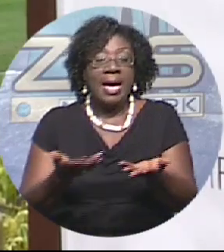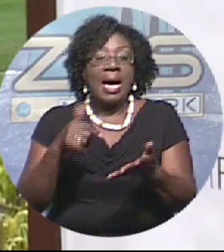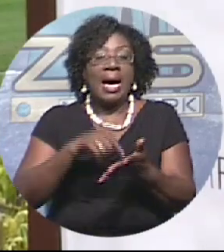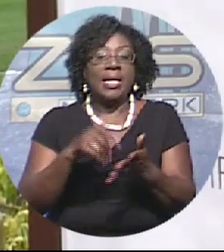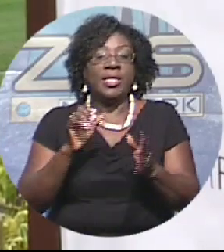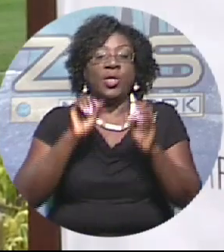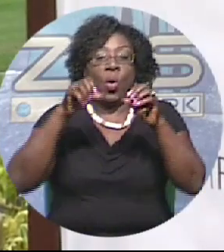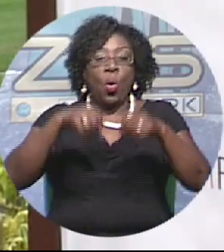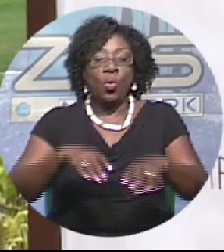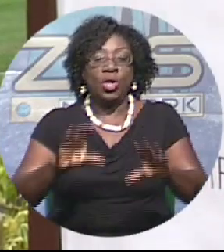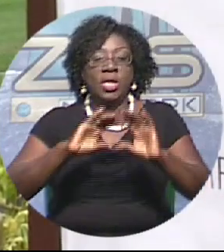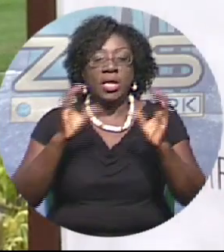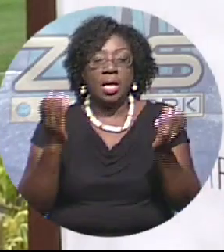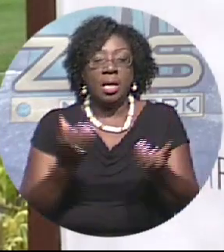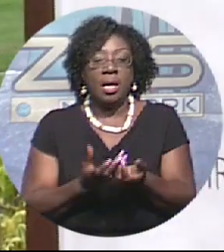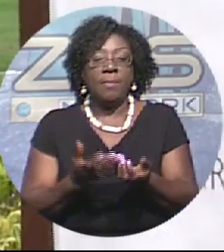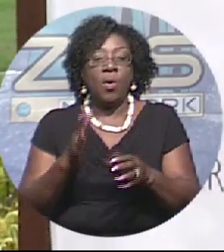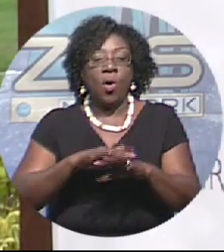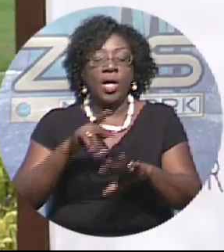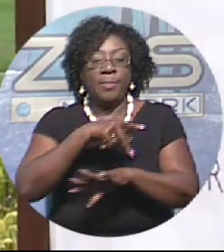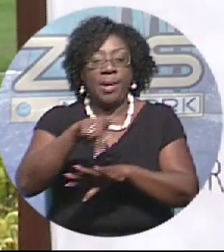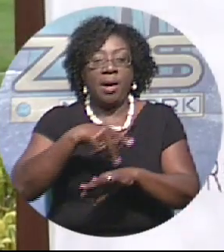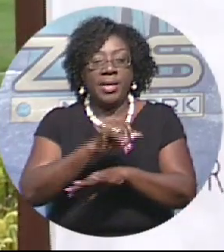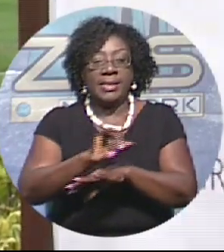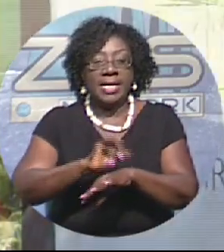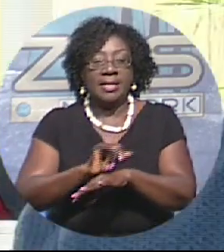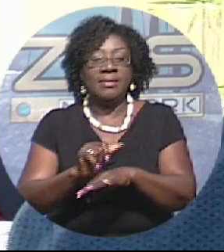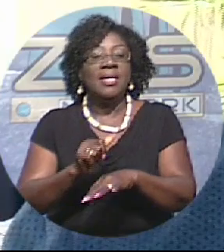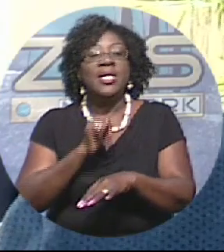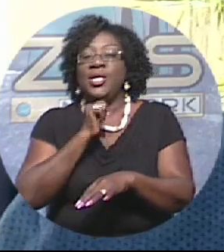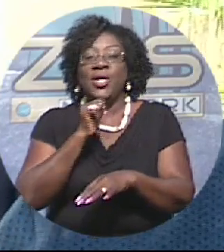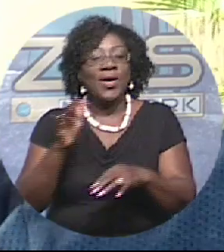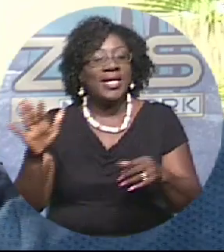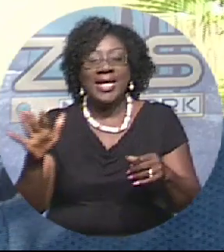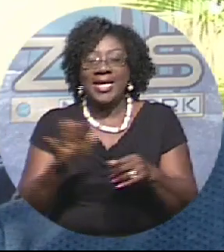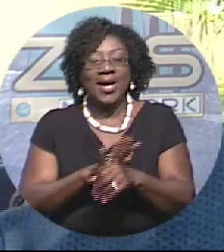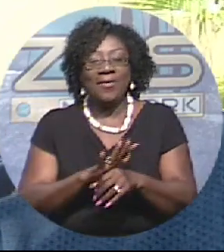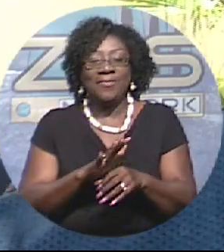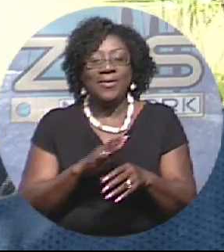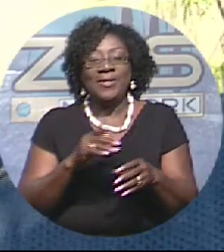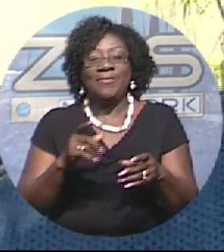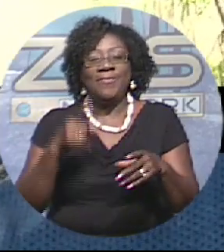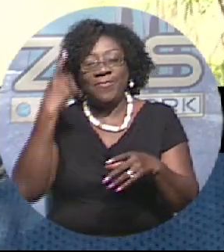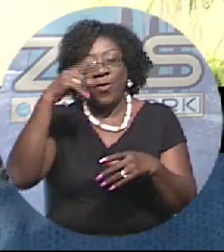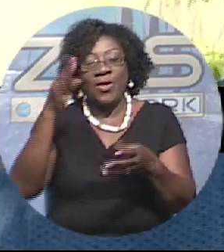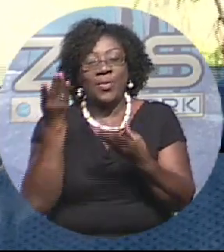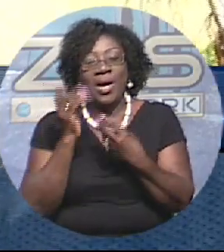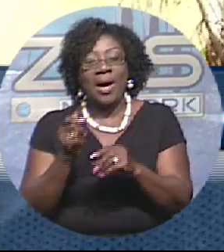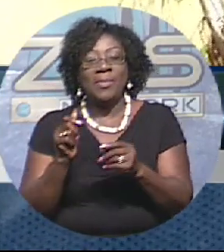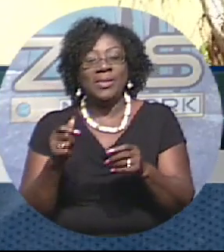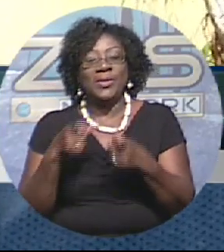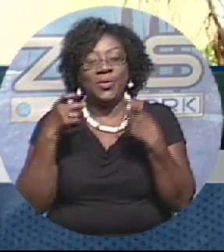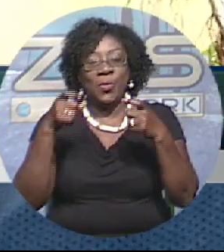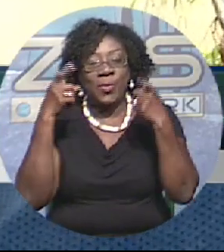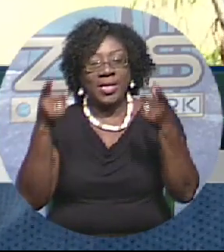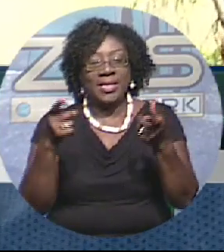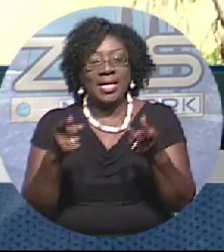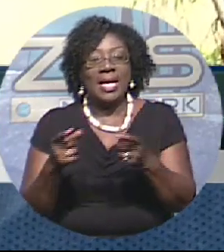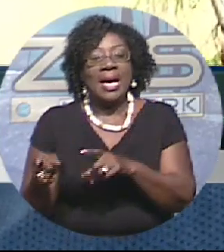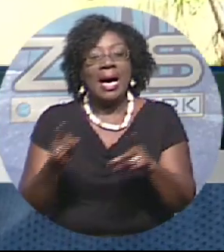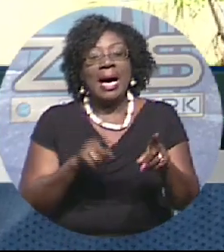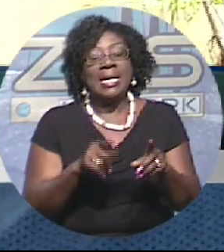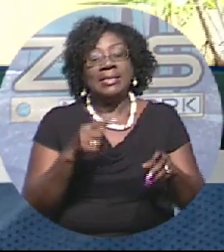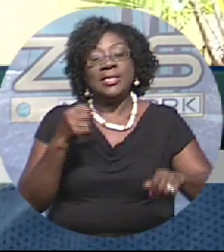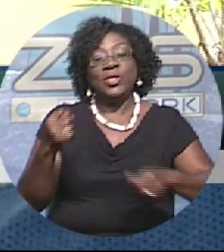that still wasn't enough to take the Bahamas over the hump. Yeah, I usually tend to gather more momentum as the tournament goes on,